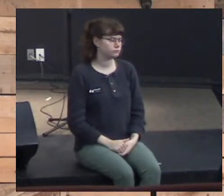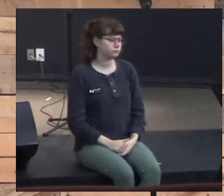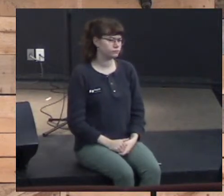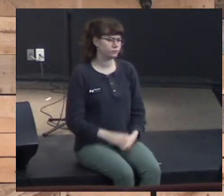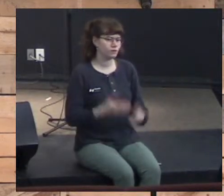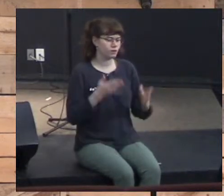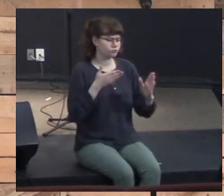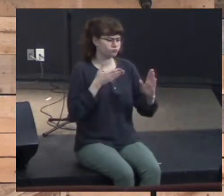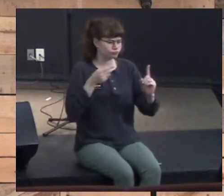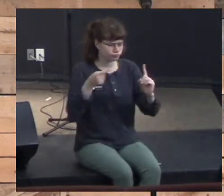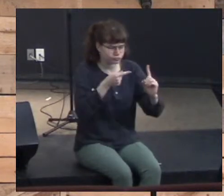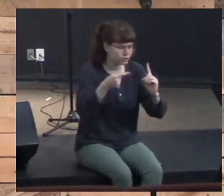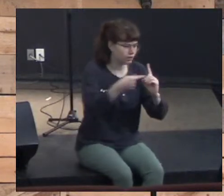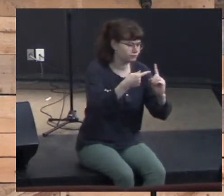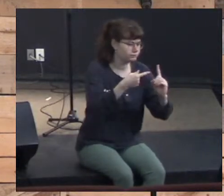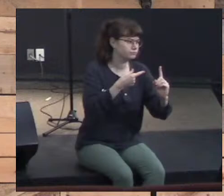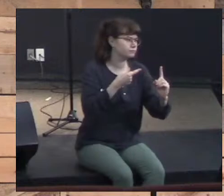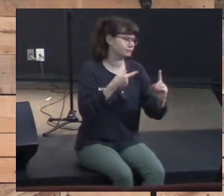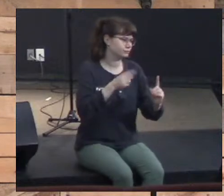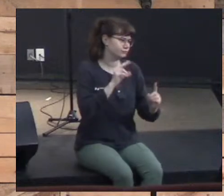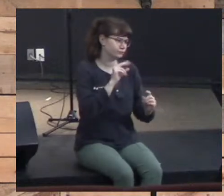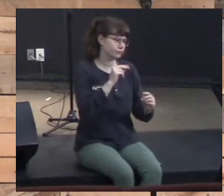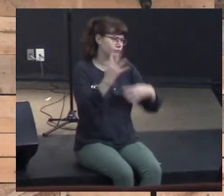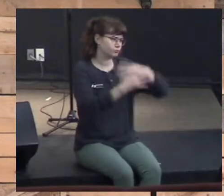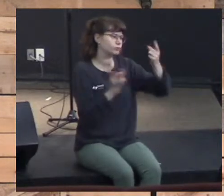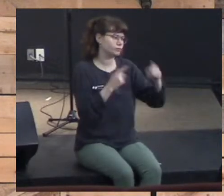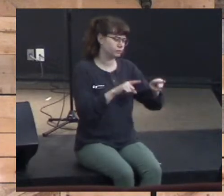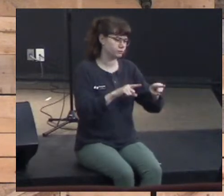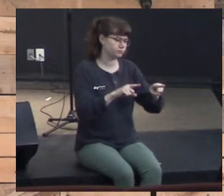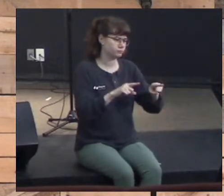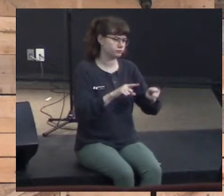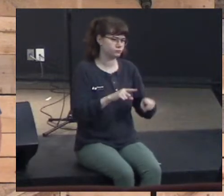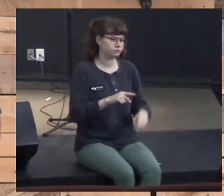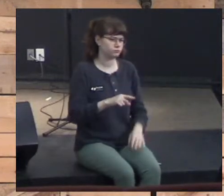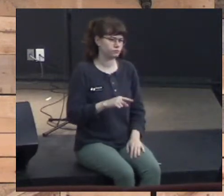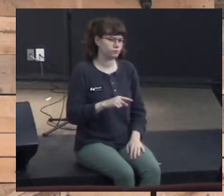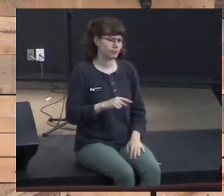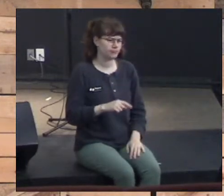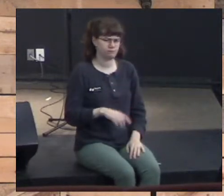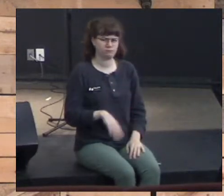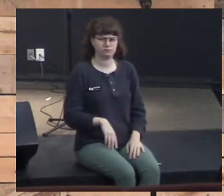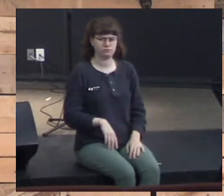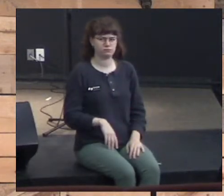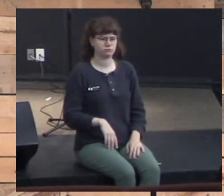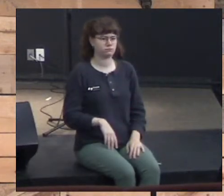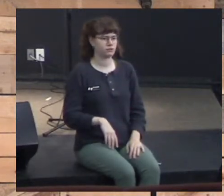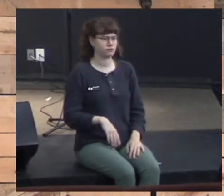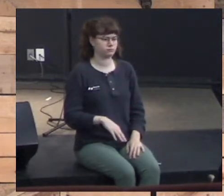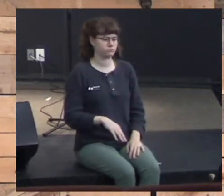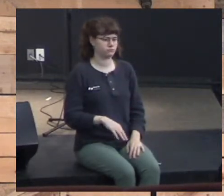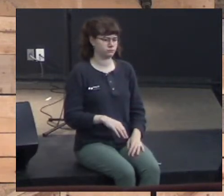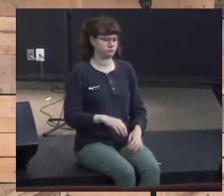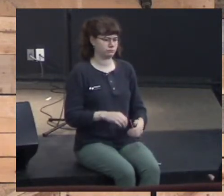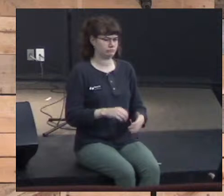We just can't avoid it. Turn to Ezekiel 9. All right, excuse me, not Ezekiel, Ecclesiastes. Yeah, that's right